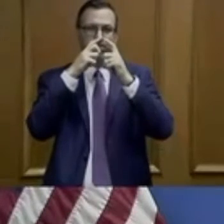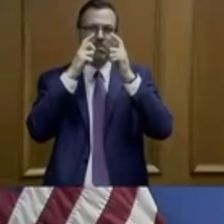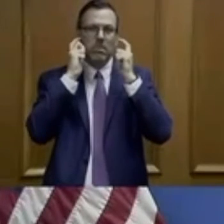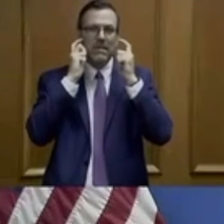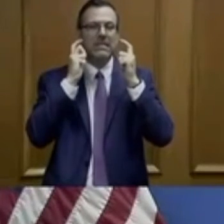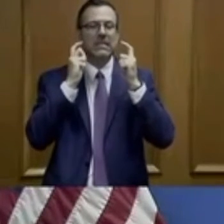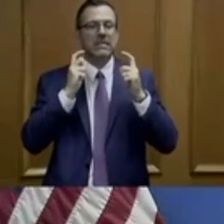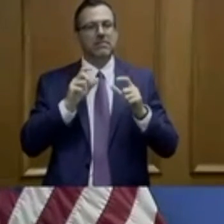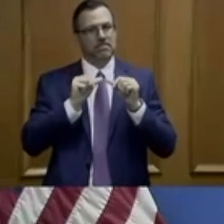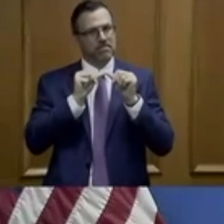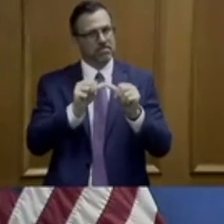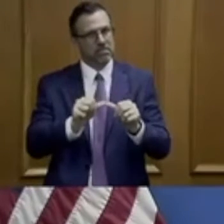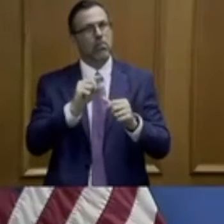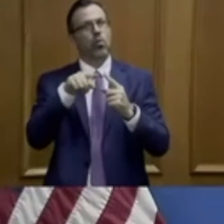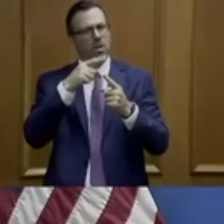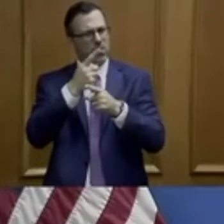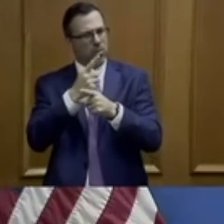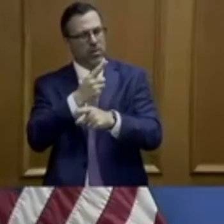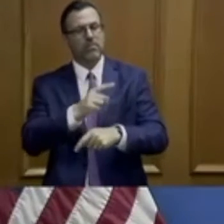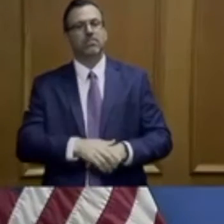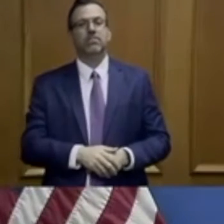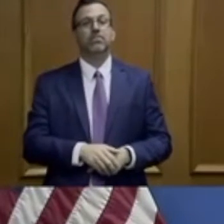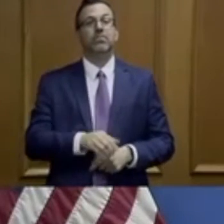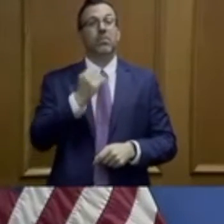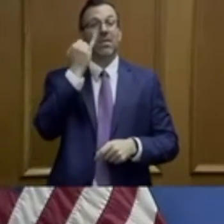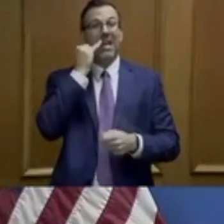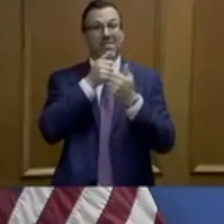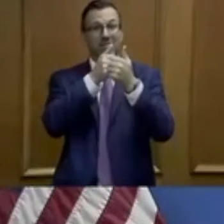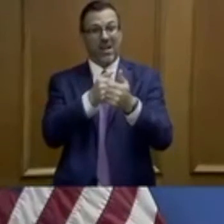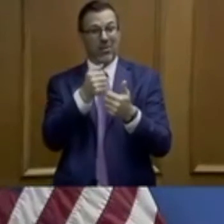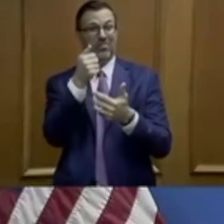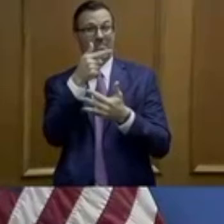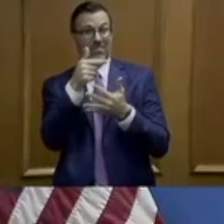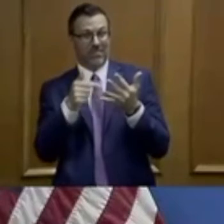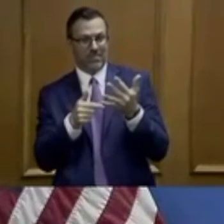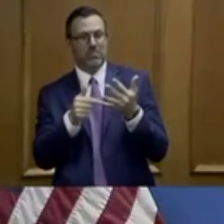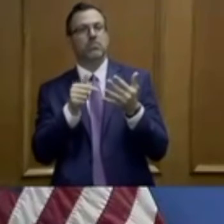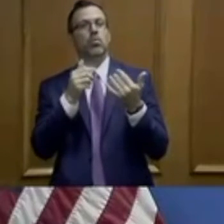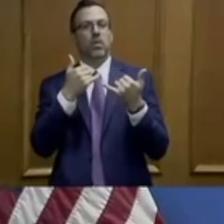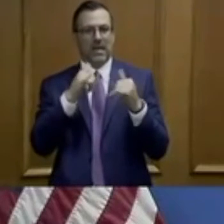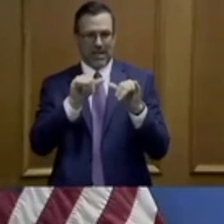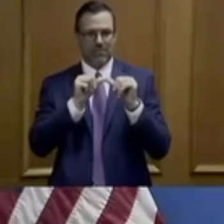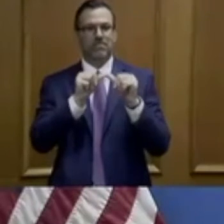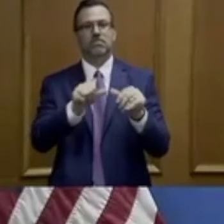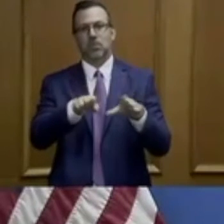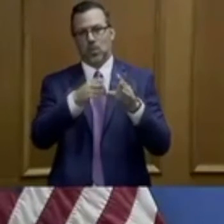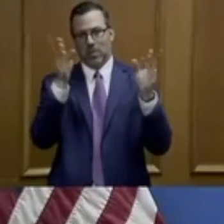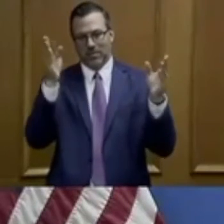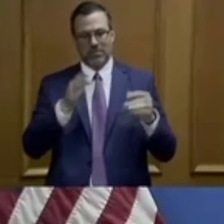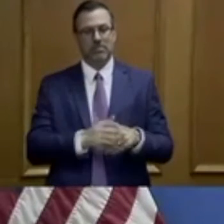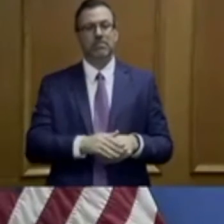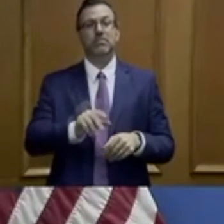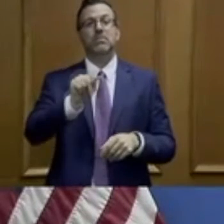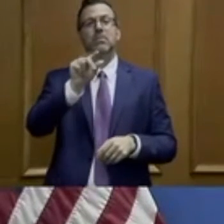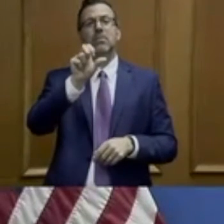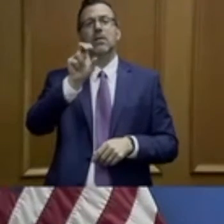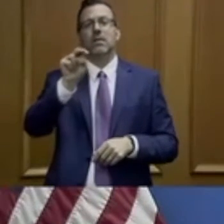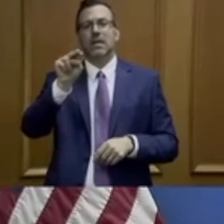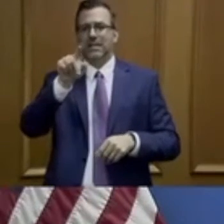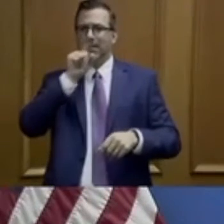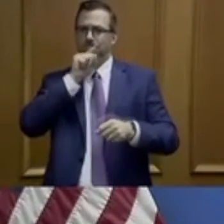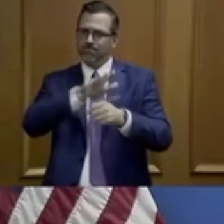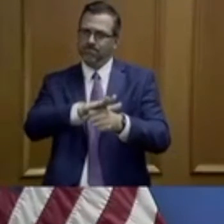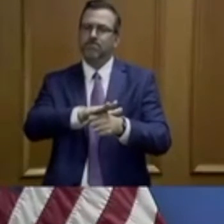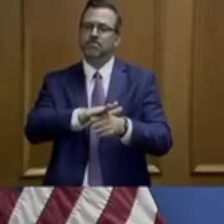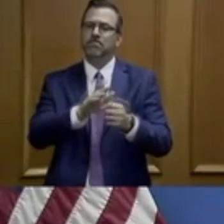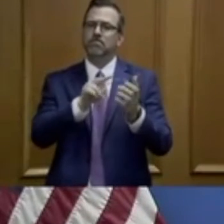that we can stay on track with a safe reopening plan. The Tennessee Pledge asks businesses to provide